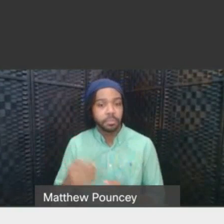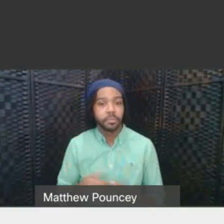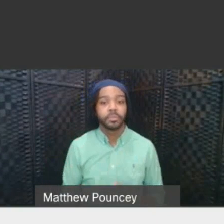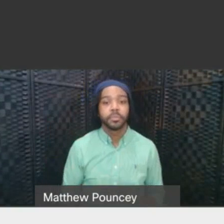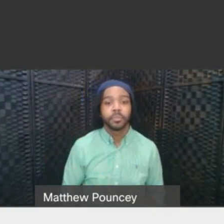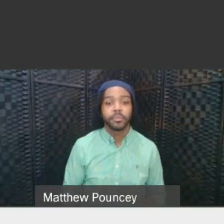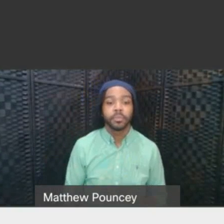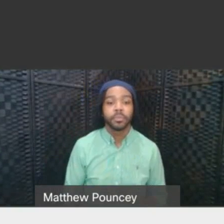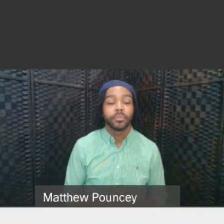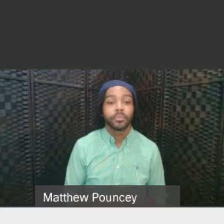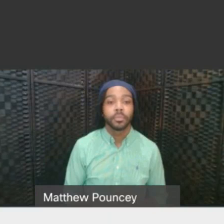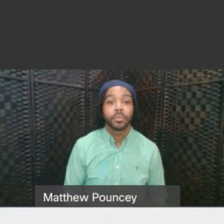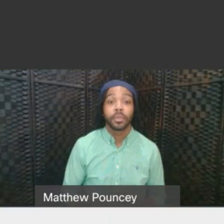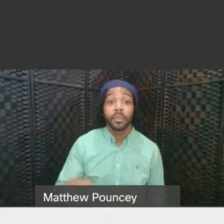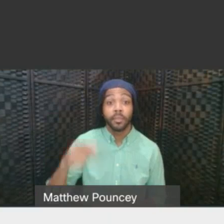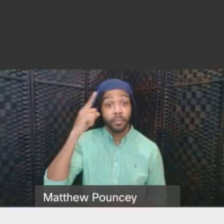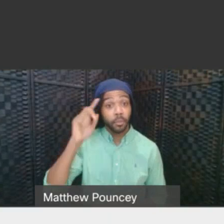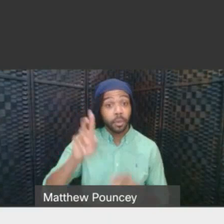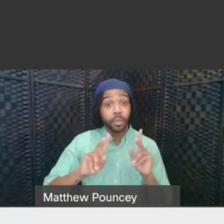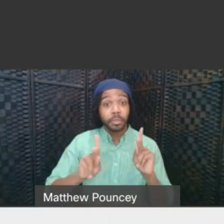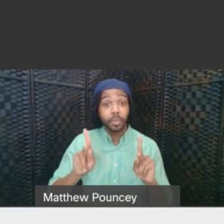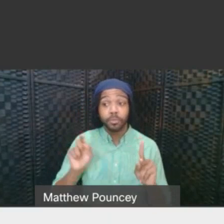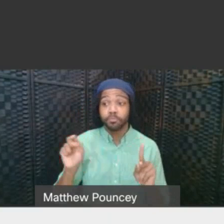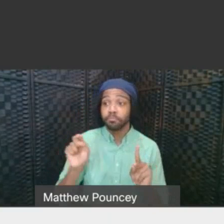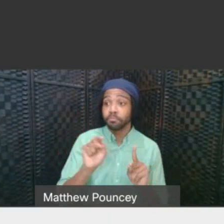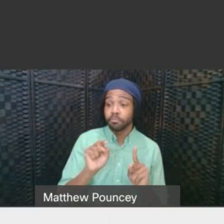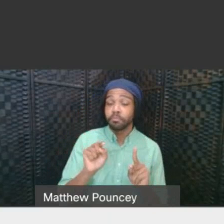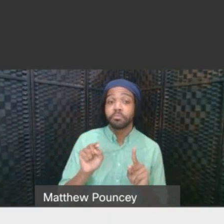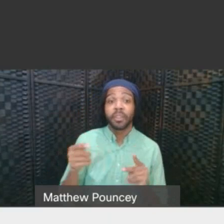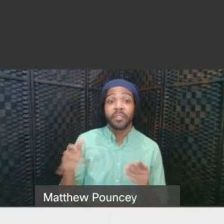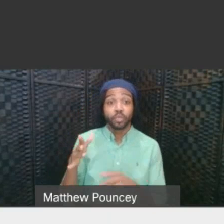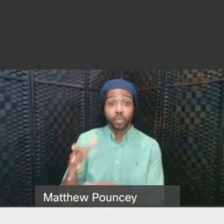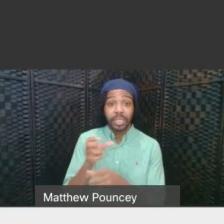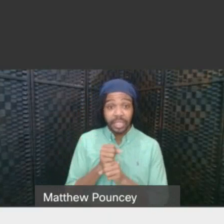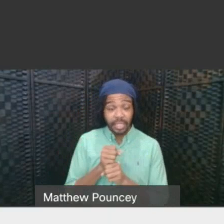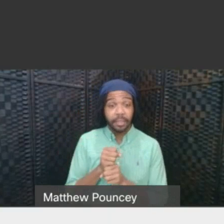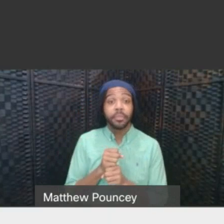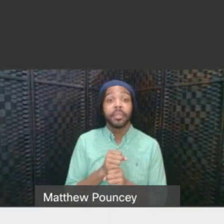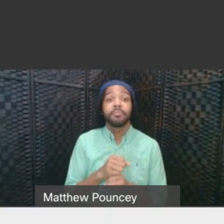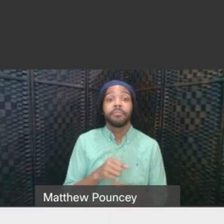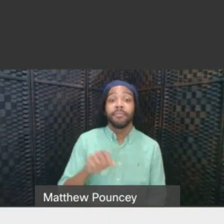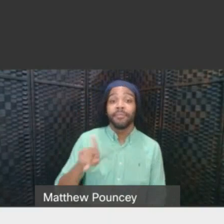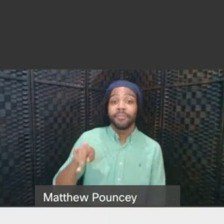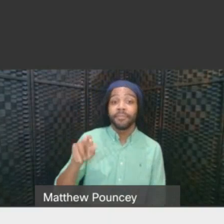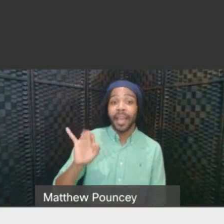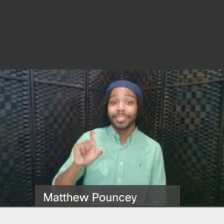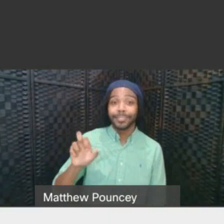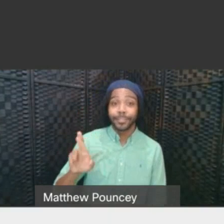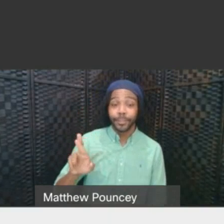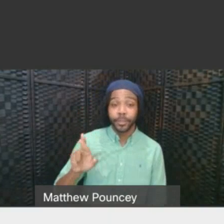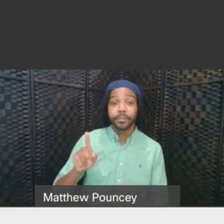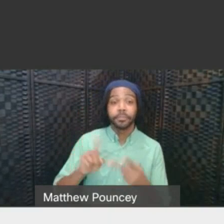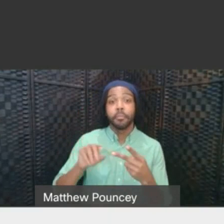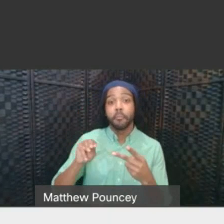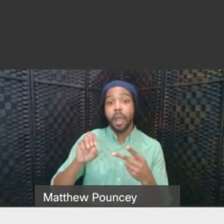And so for people who received the Pfizer or Moderna vaccines more than 6 months